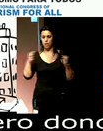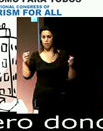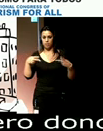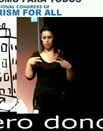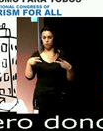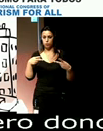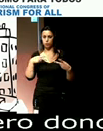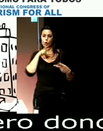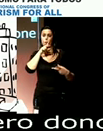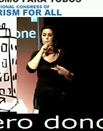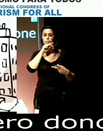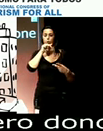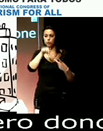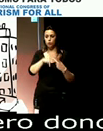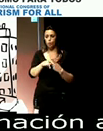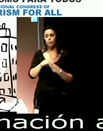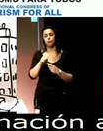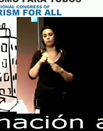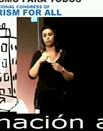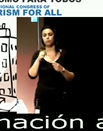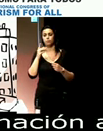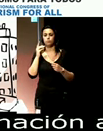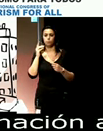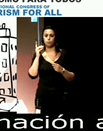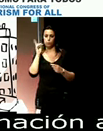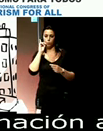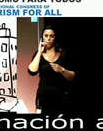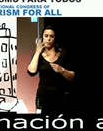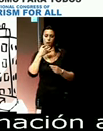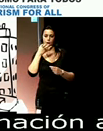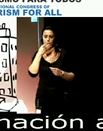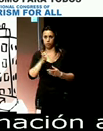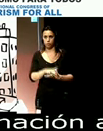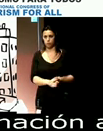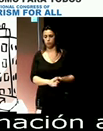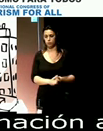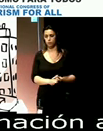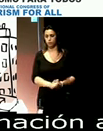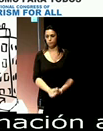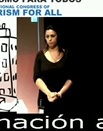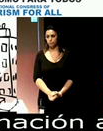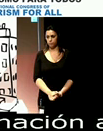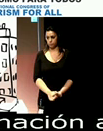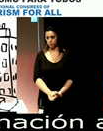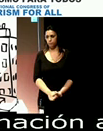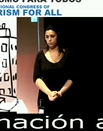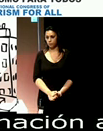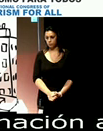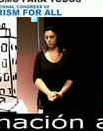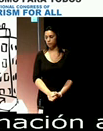has the voice-over, and the Android system has the text-to-speech, which is the equivalent.